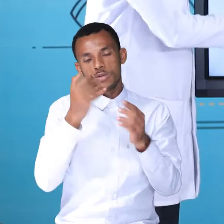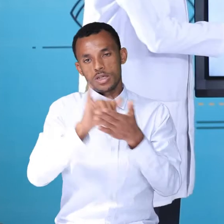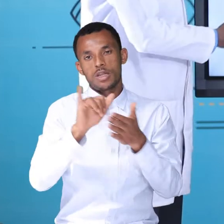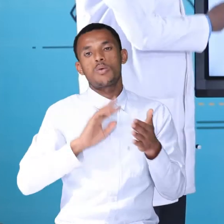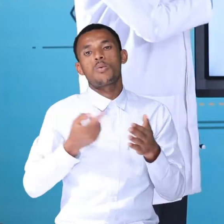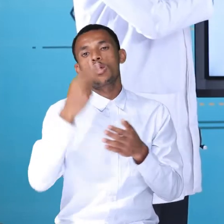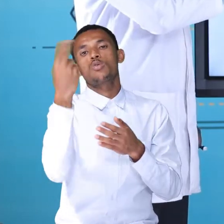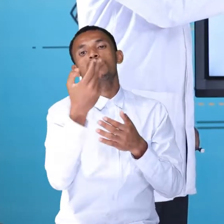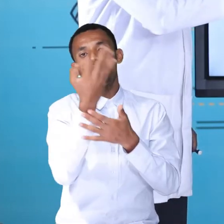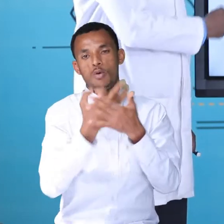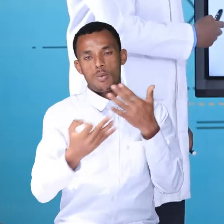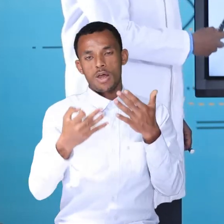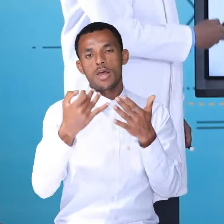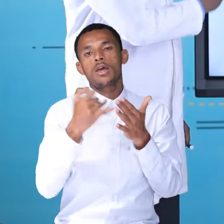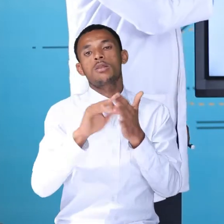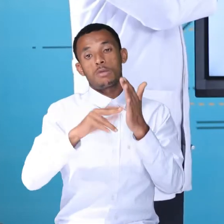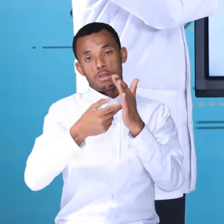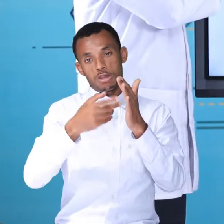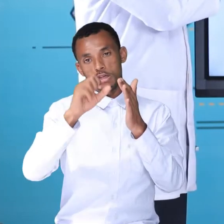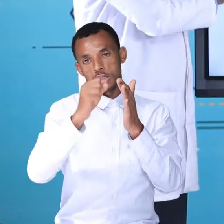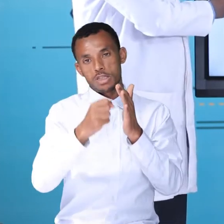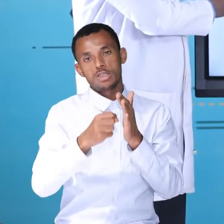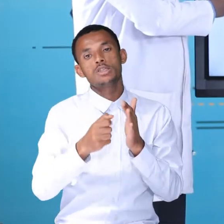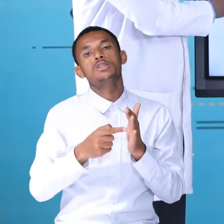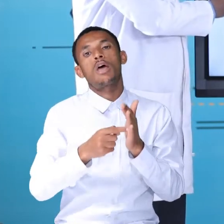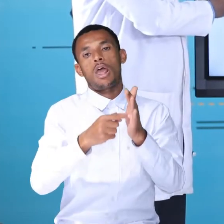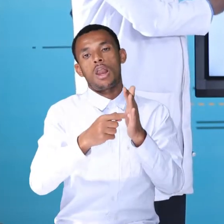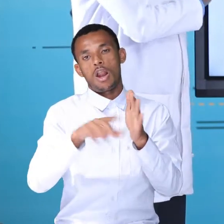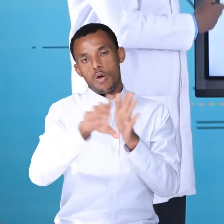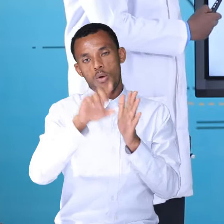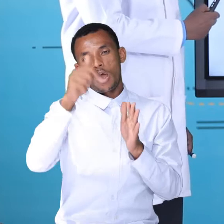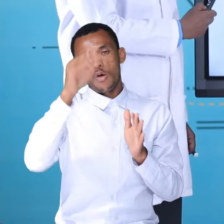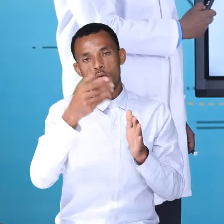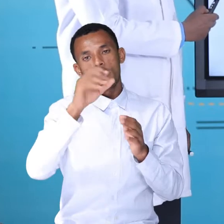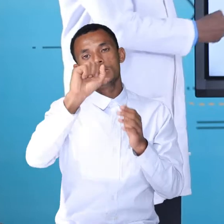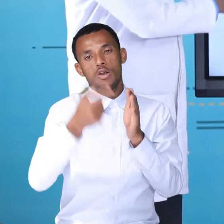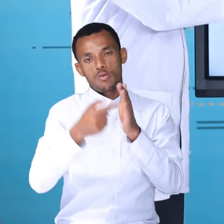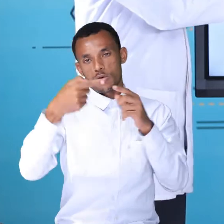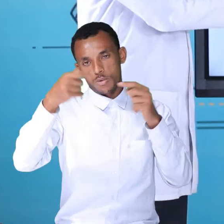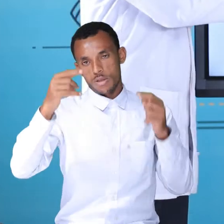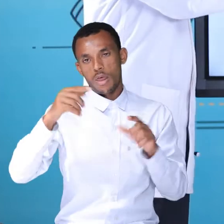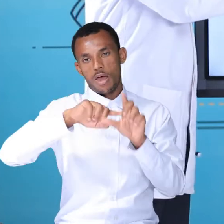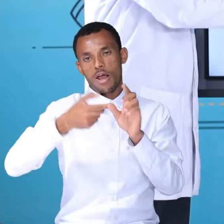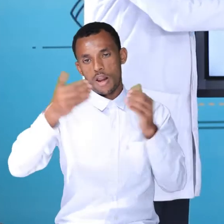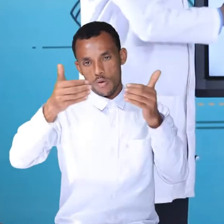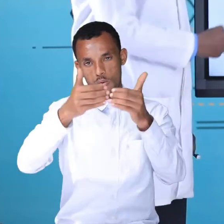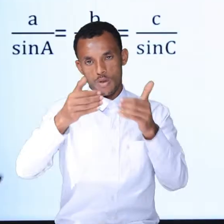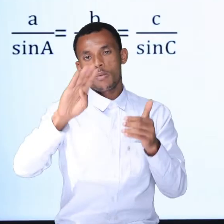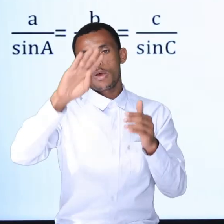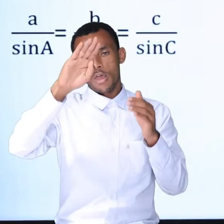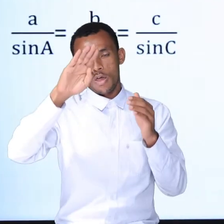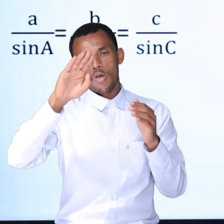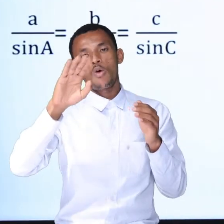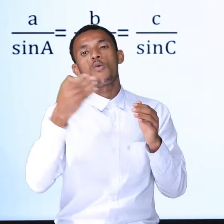a formula, what you call is that the sine law. A over sine of the opposite angle is equal to B over sine